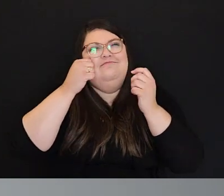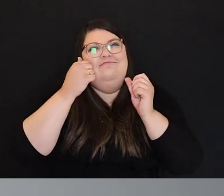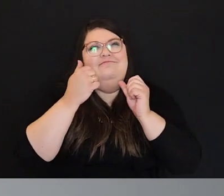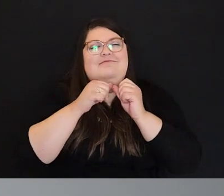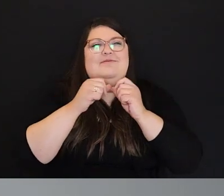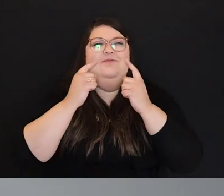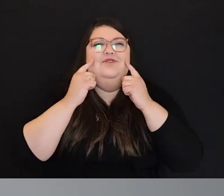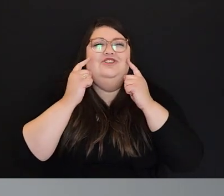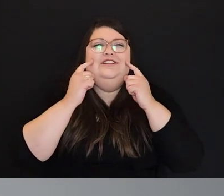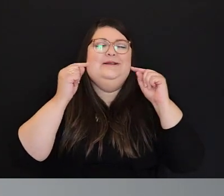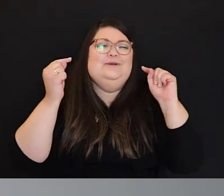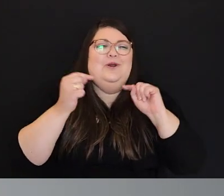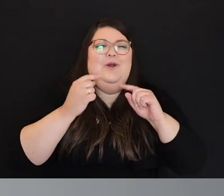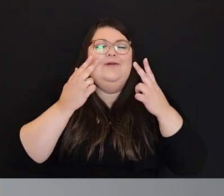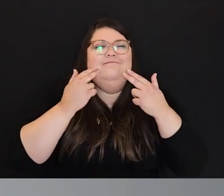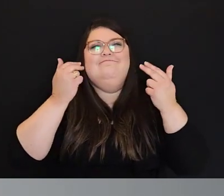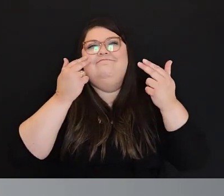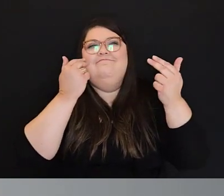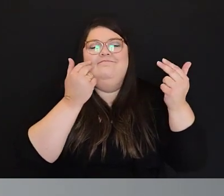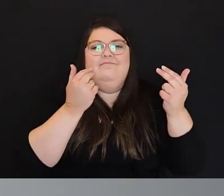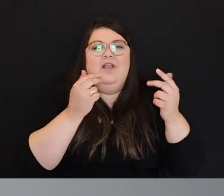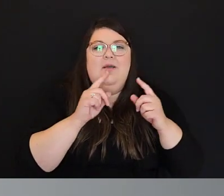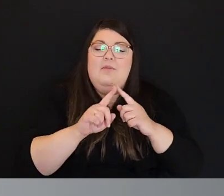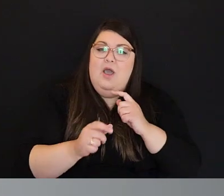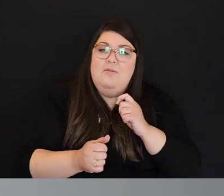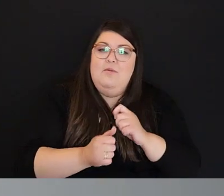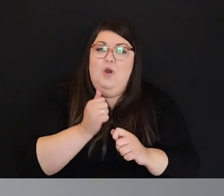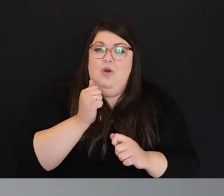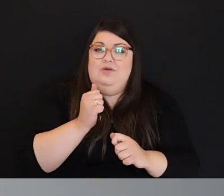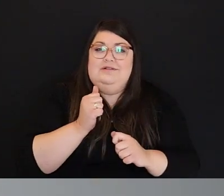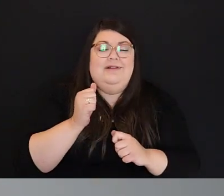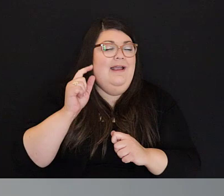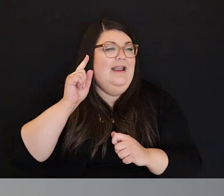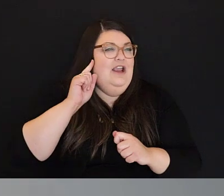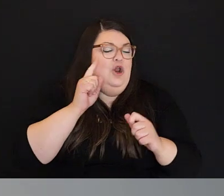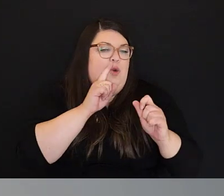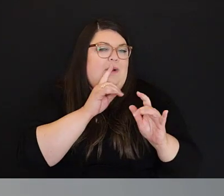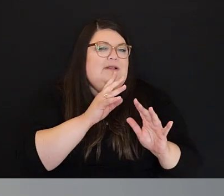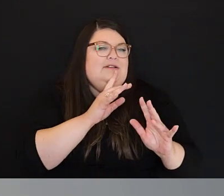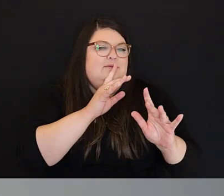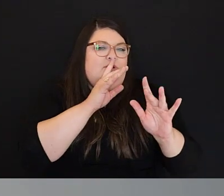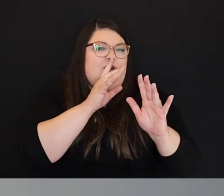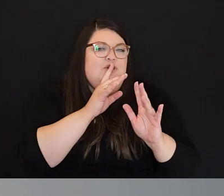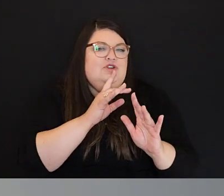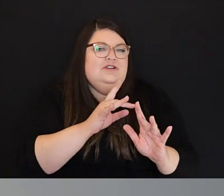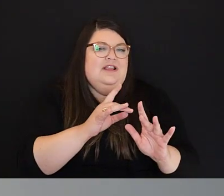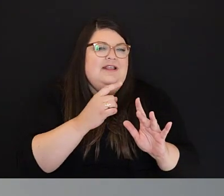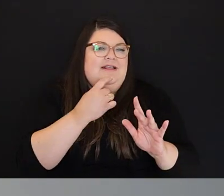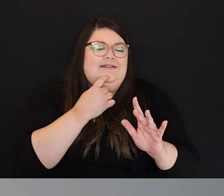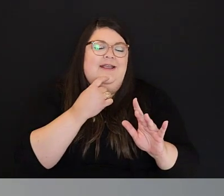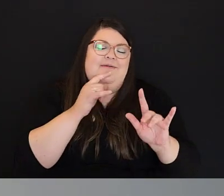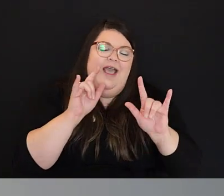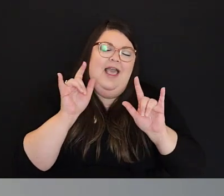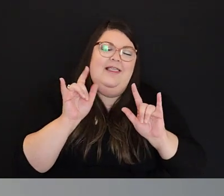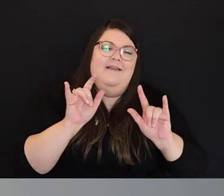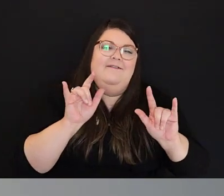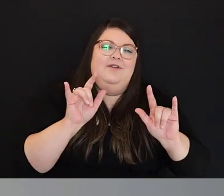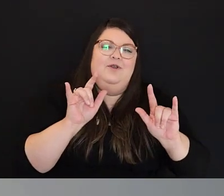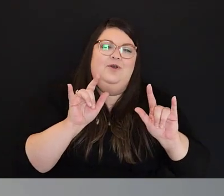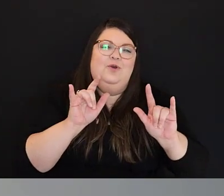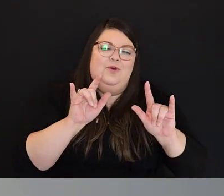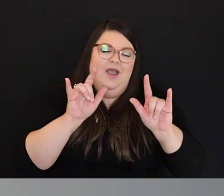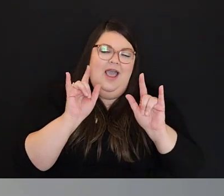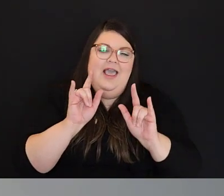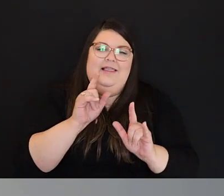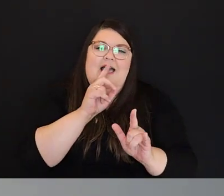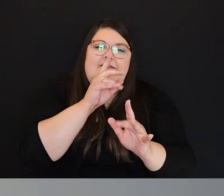cheeks hurt. But most of all, I hear whispers that croon, I love you. I